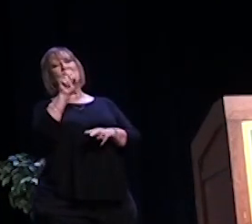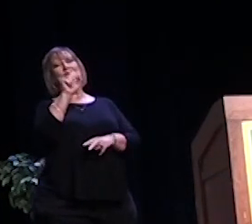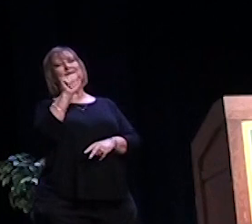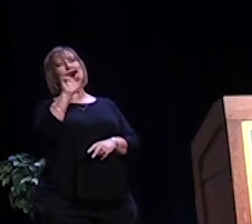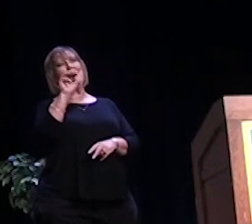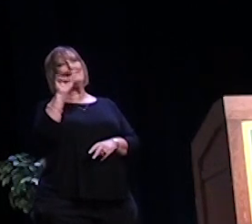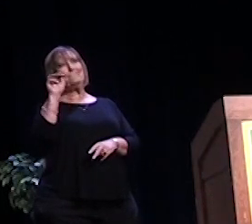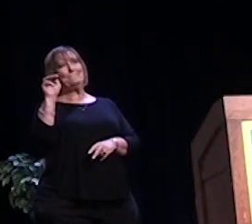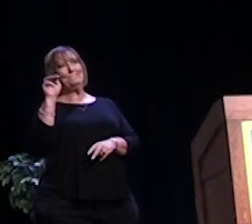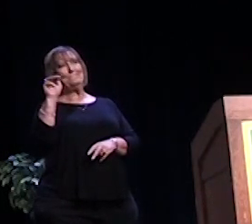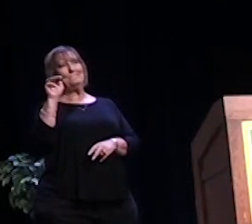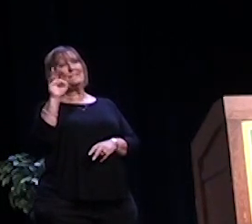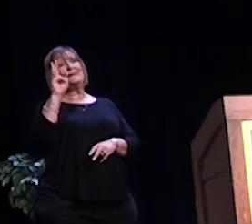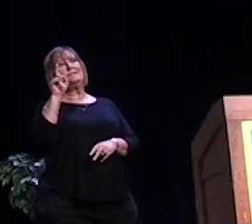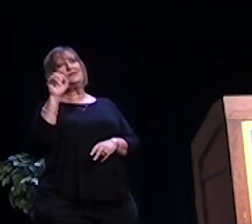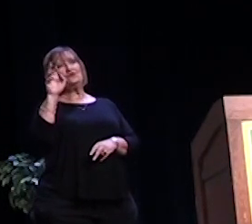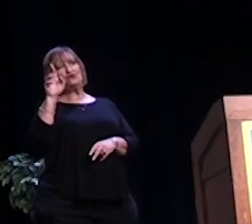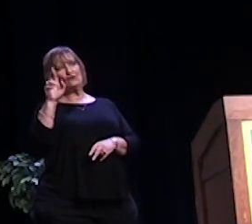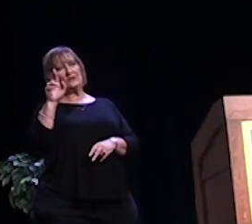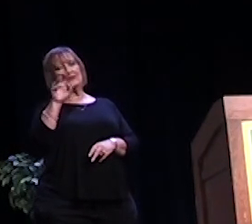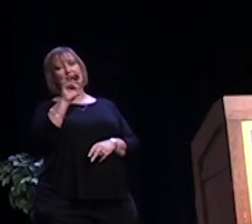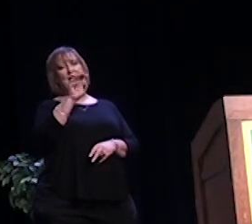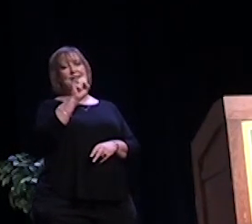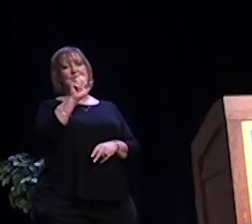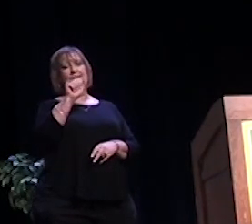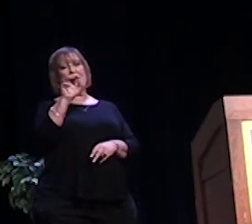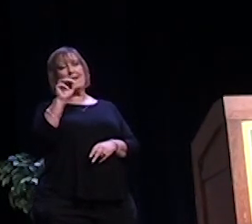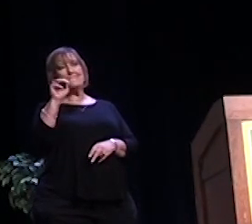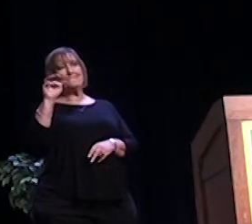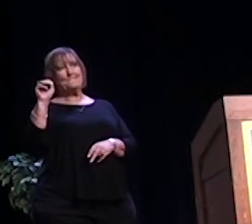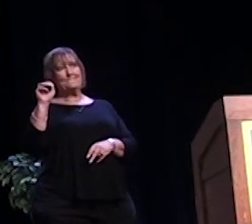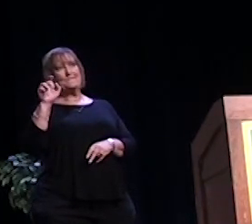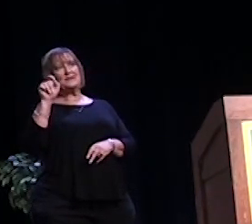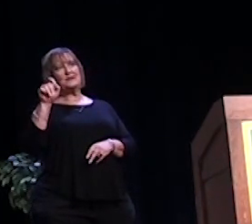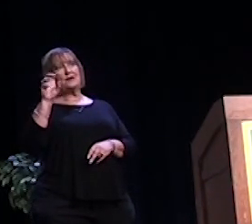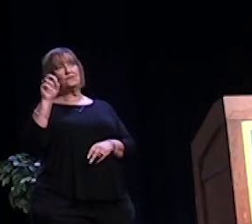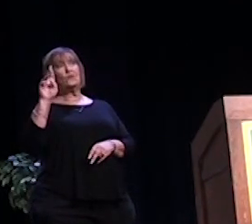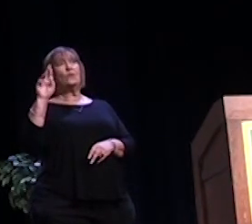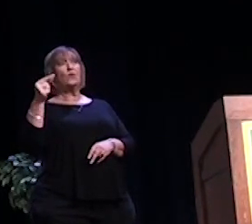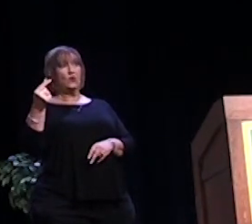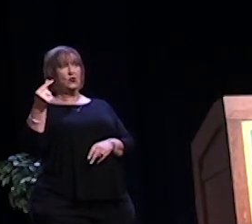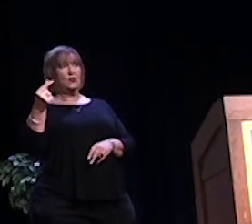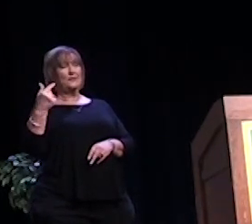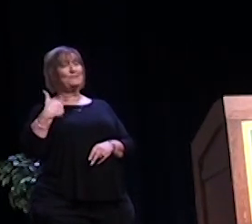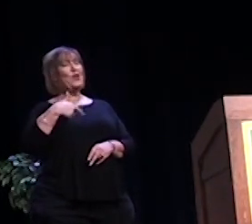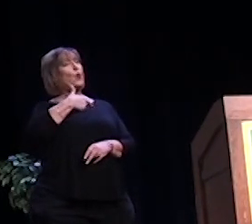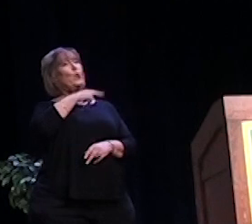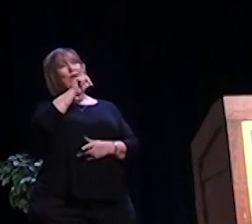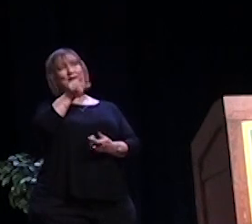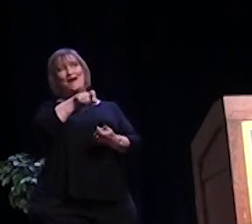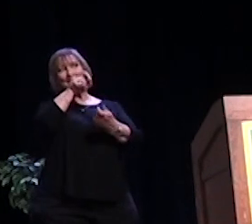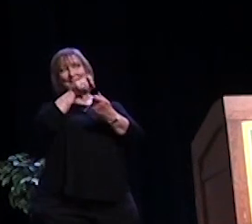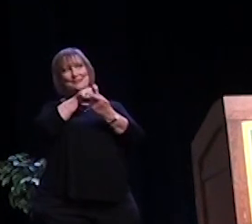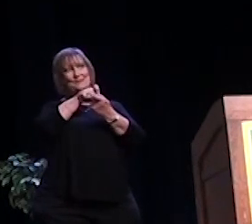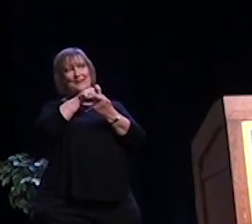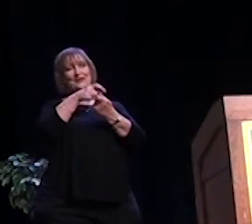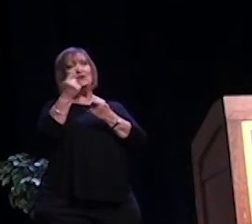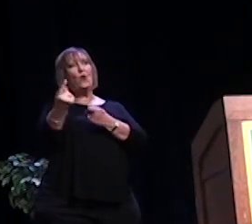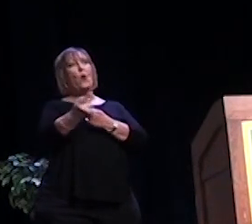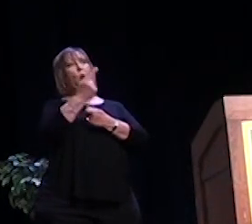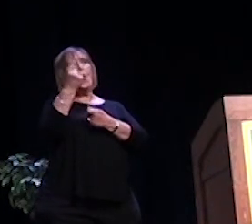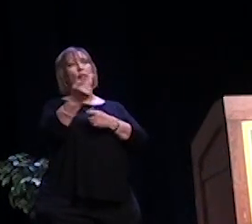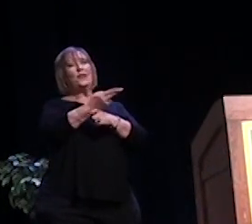www.sam.org, to learn about resources available. Our programming and services are not specific to